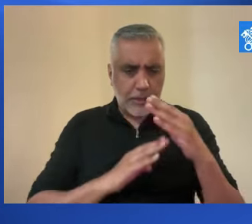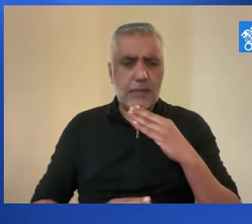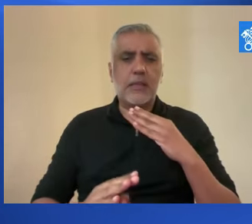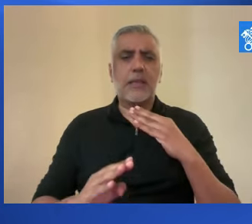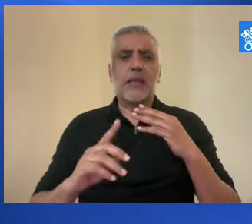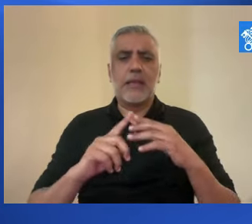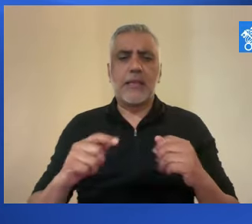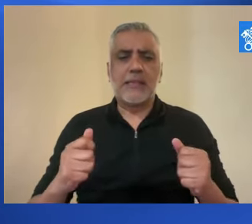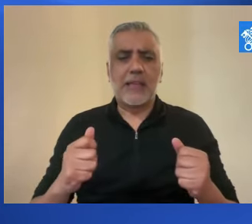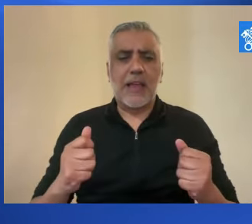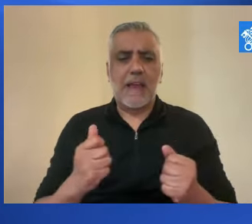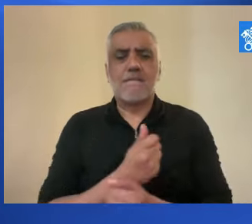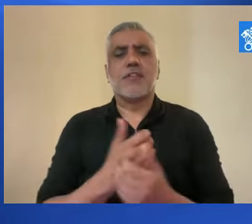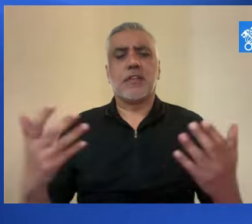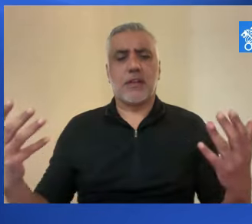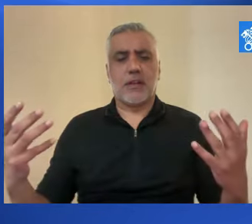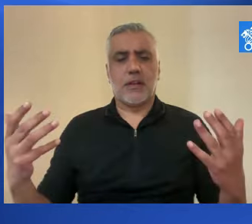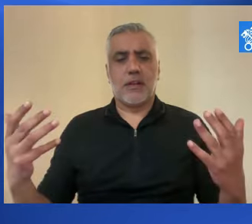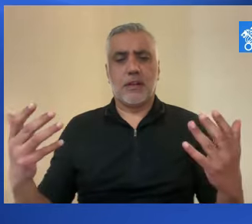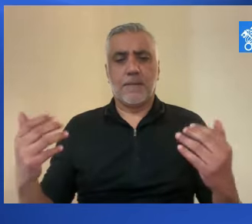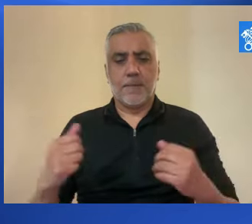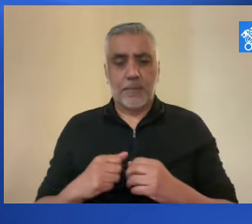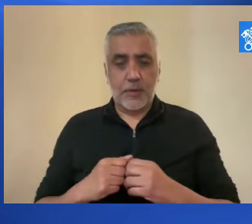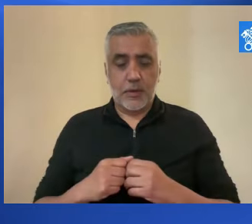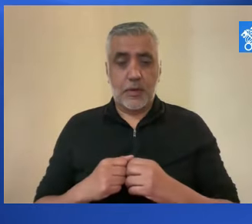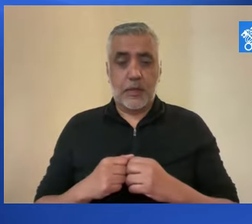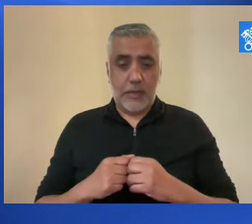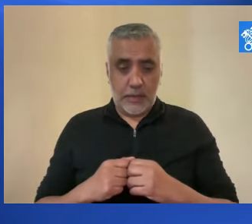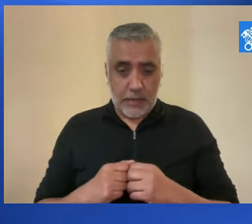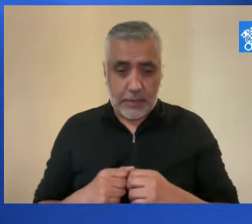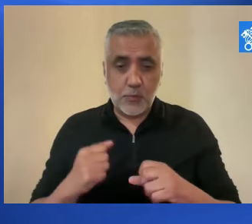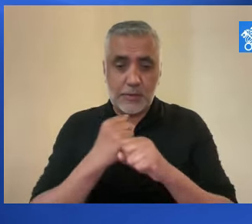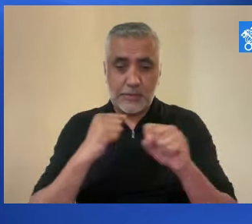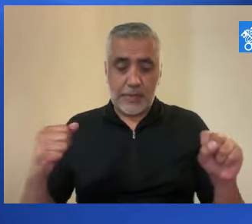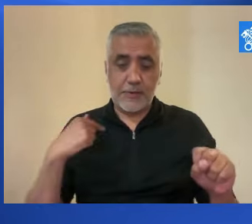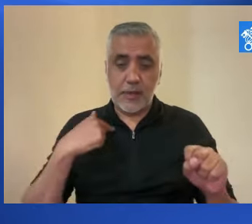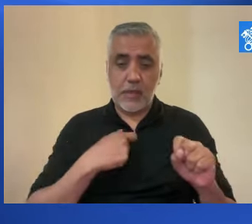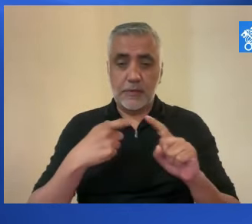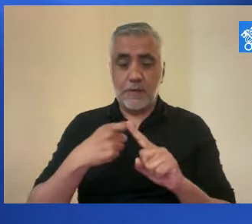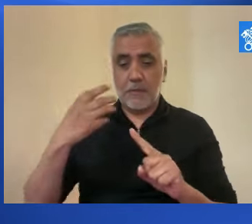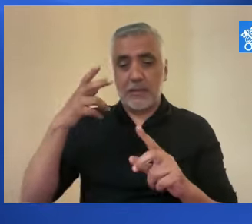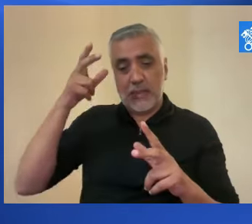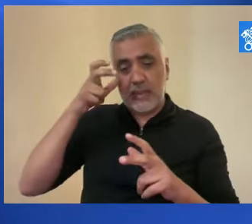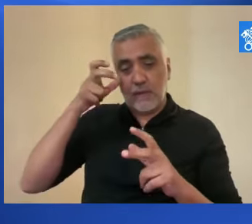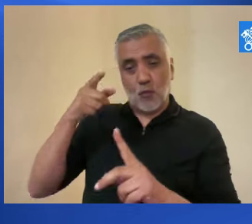It is what saves us from the evil one and from the danger of becoming his